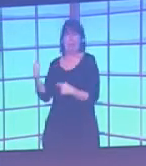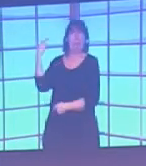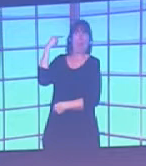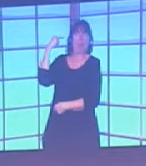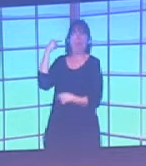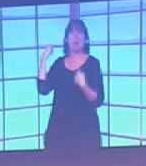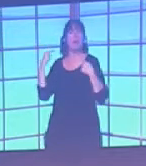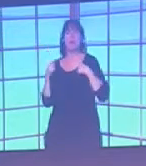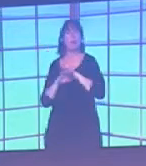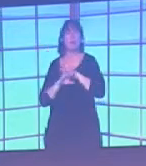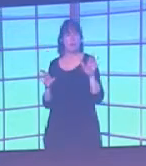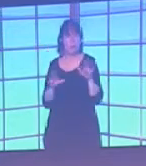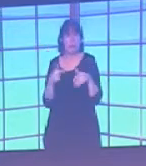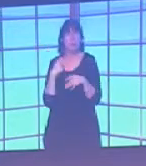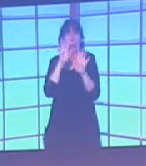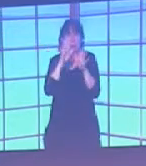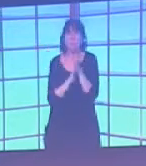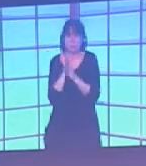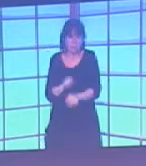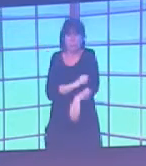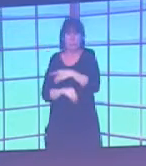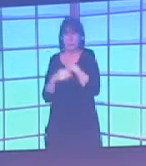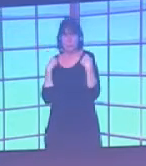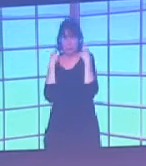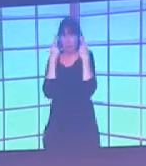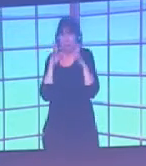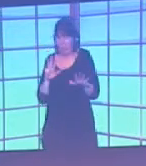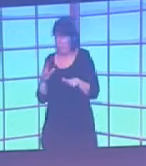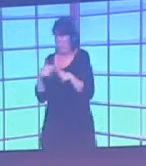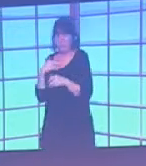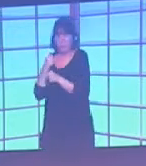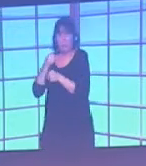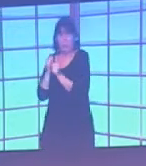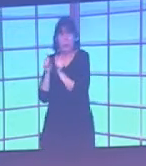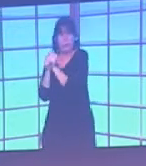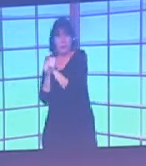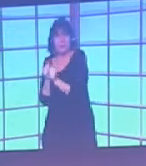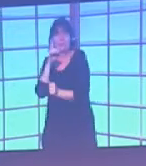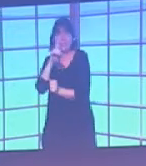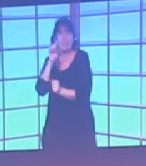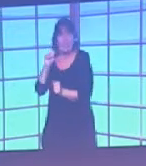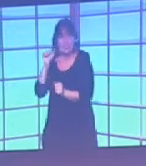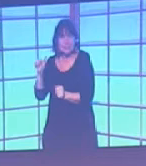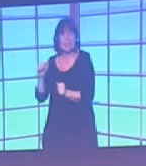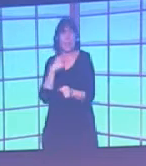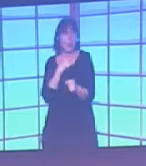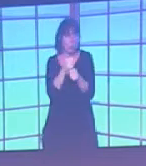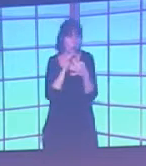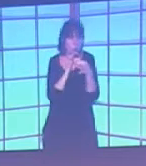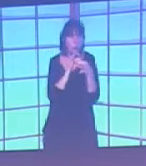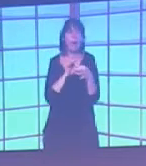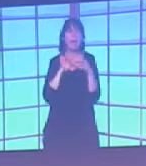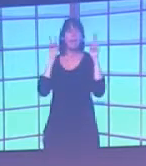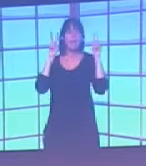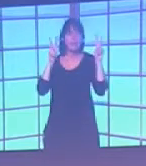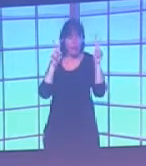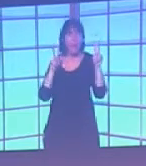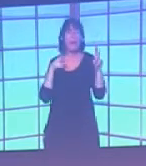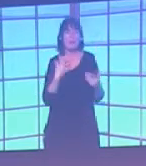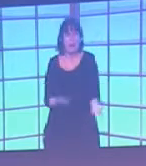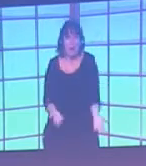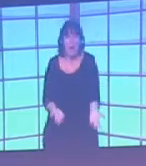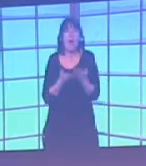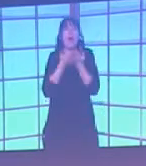to work with the DSAs and work with the fans themselves to help improve. Open